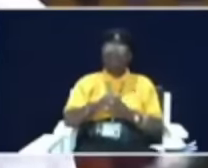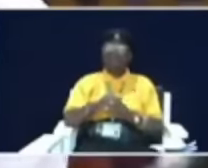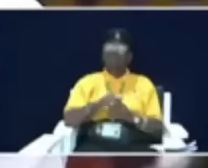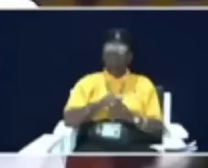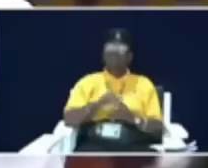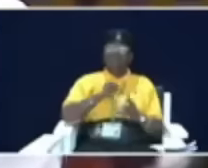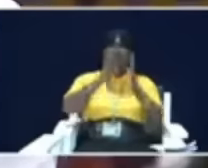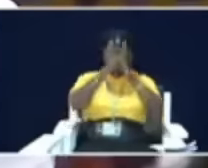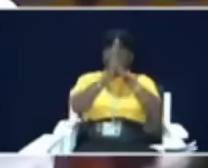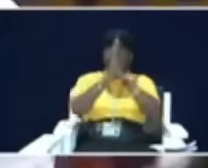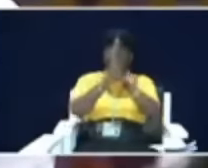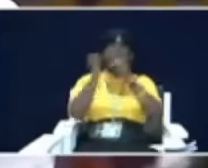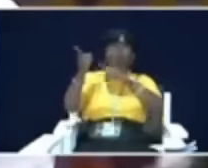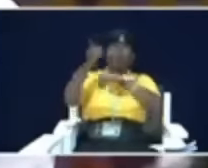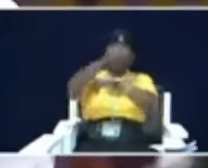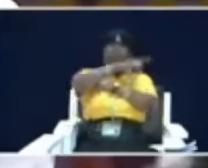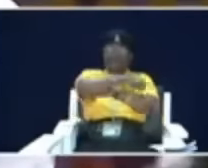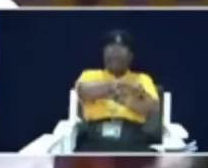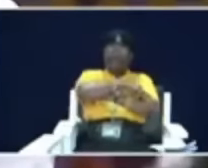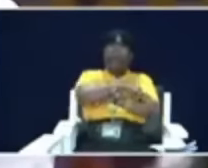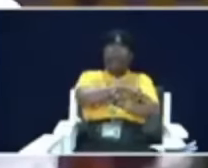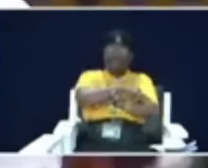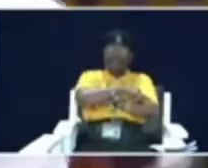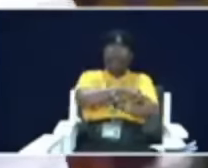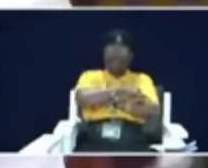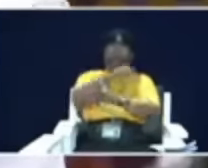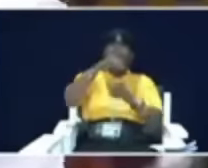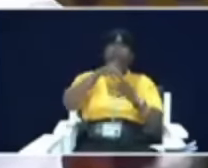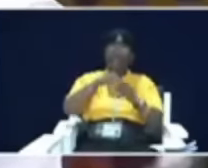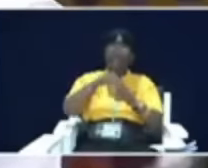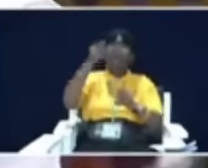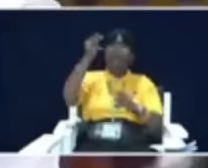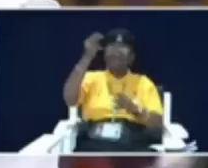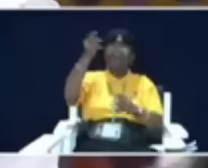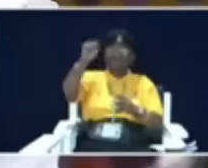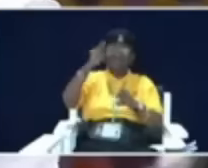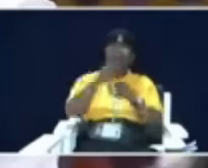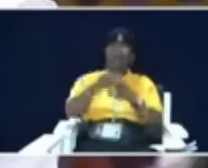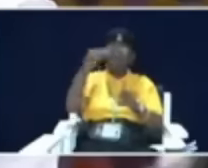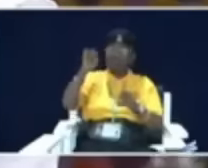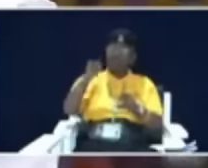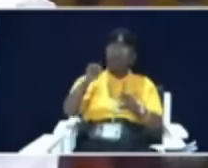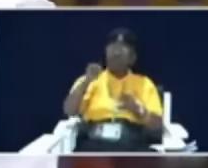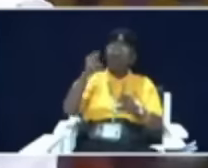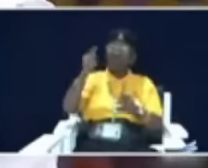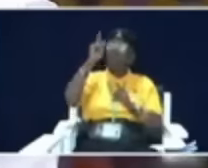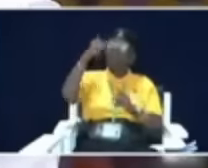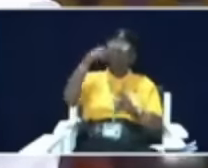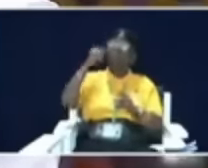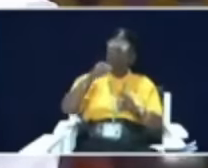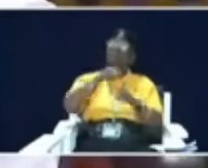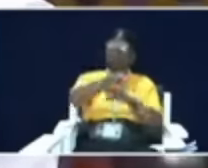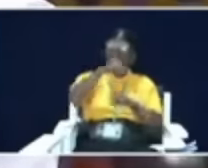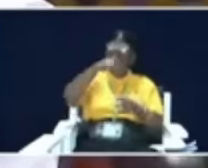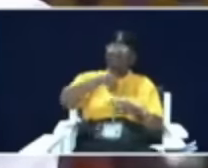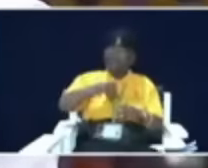I pray today in the name of the one who sent me Every Red Sea